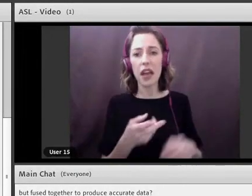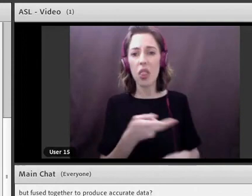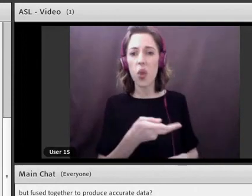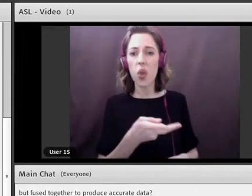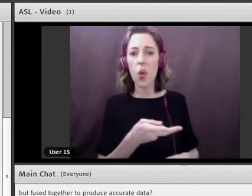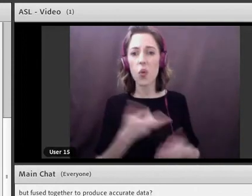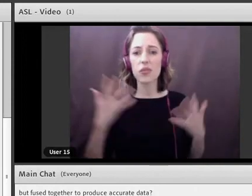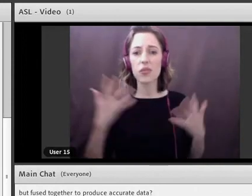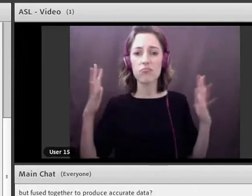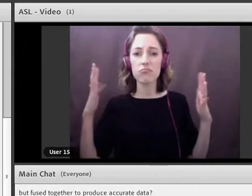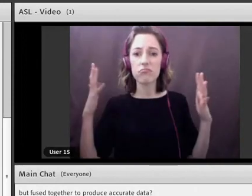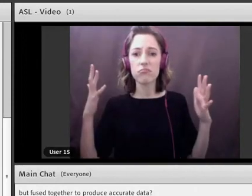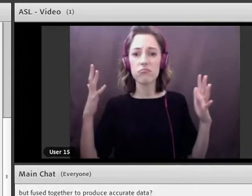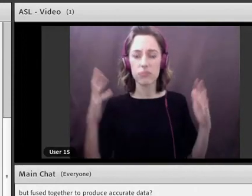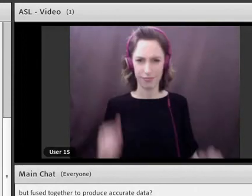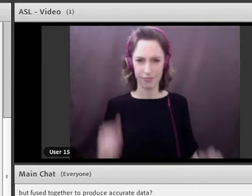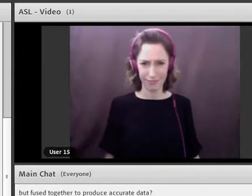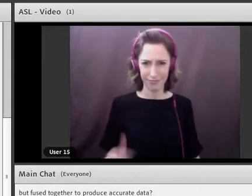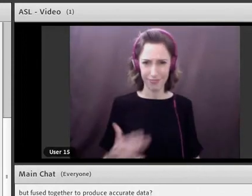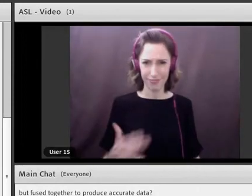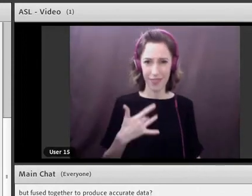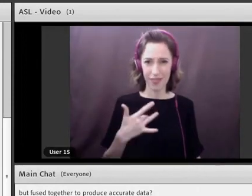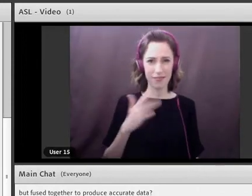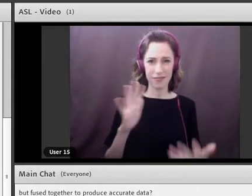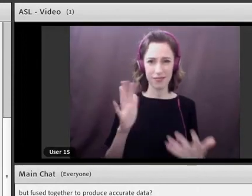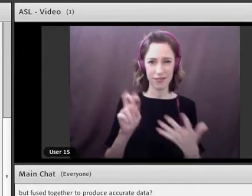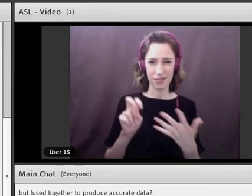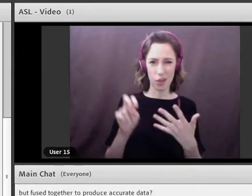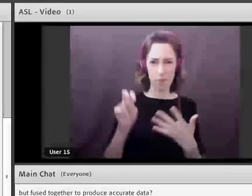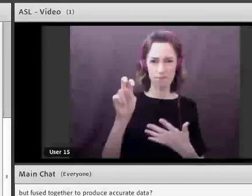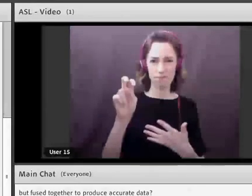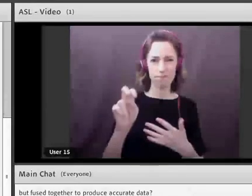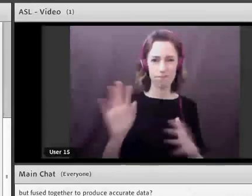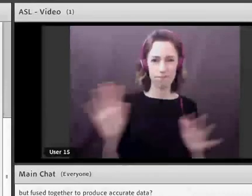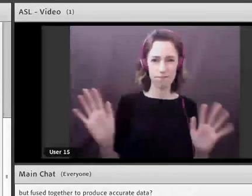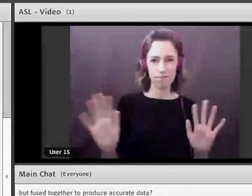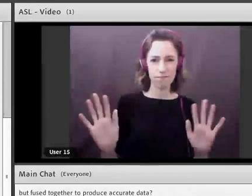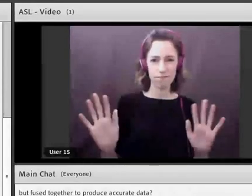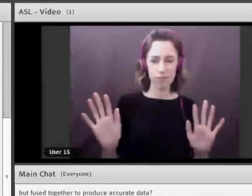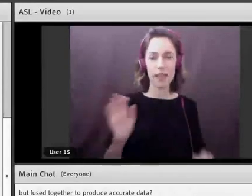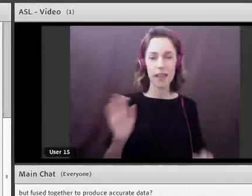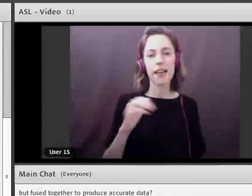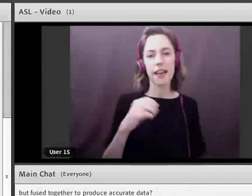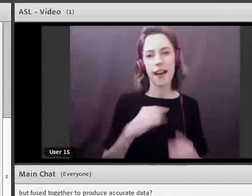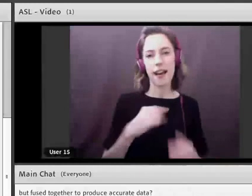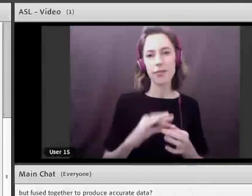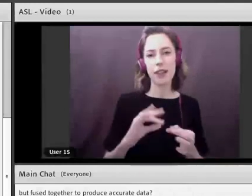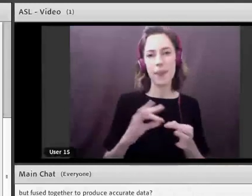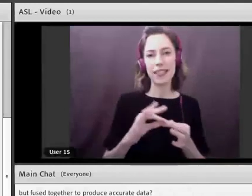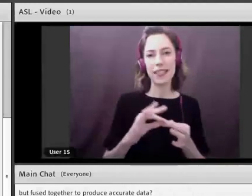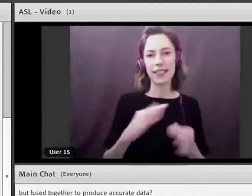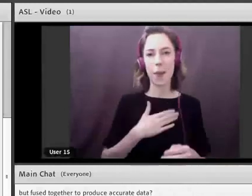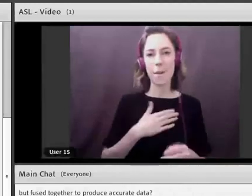in the scenario. It's not meant to be a common comment on what's going on in general.